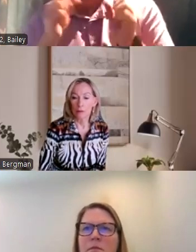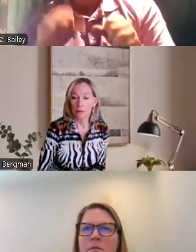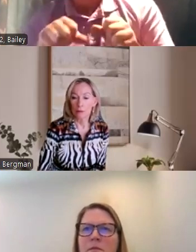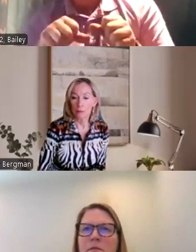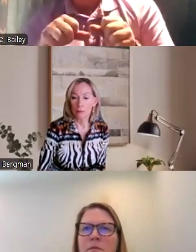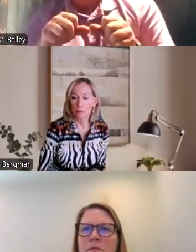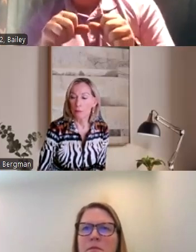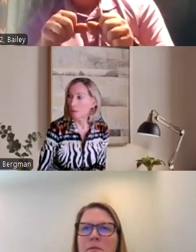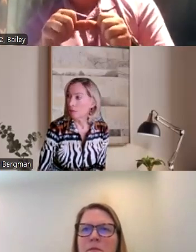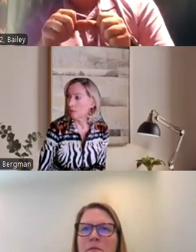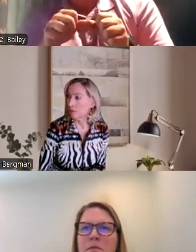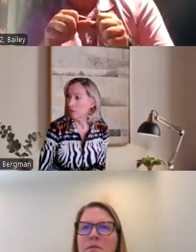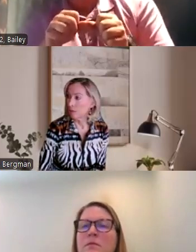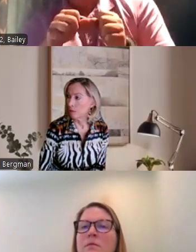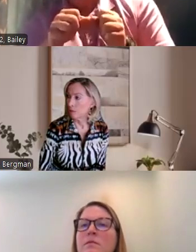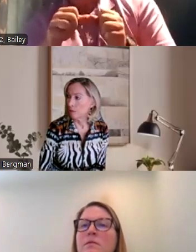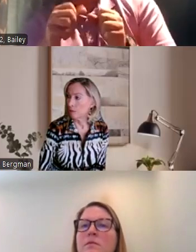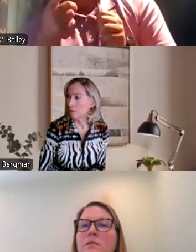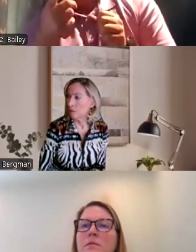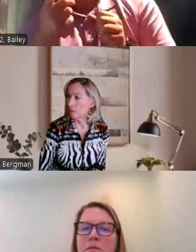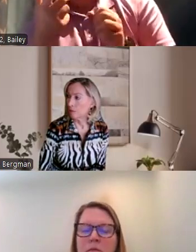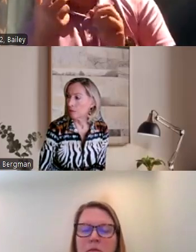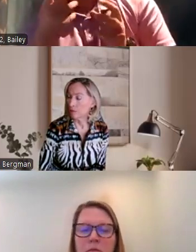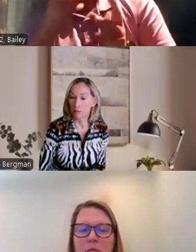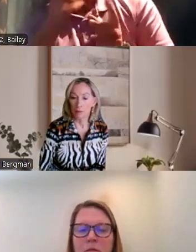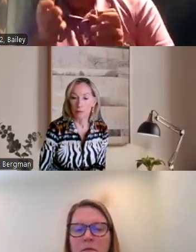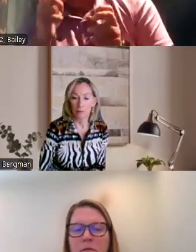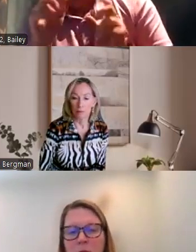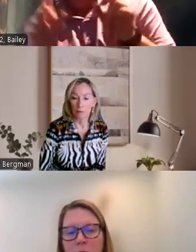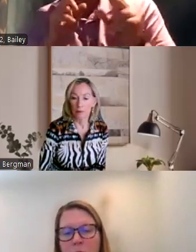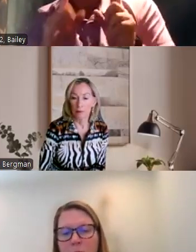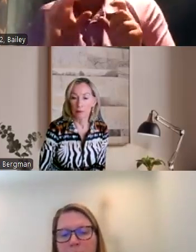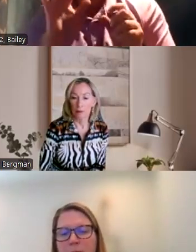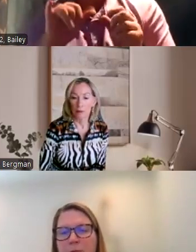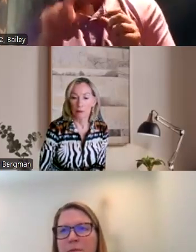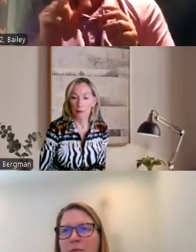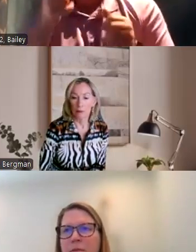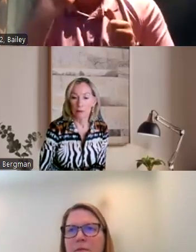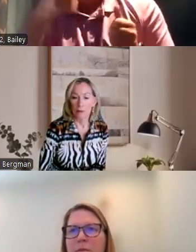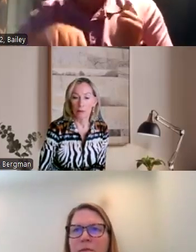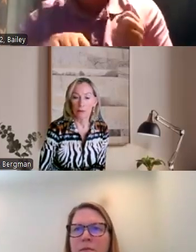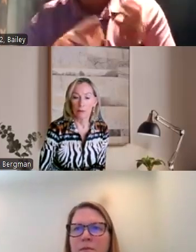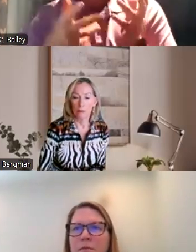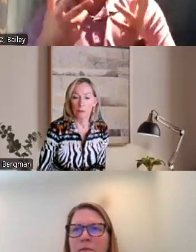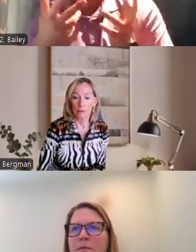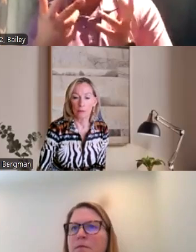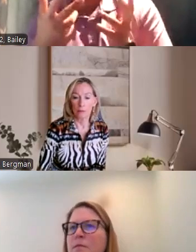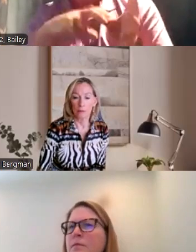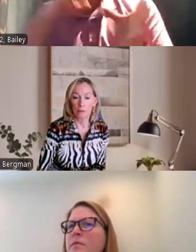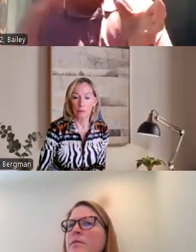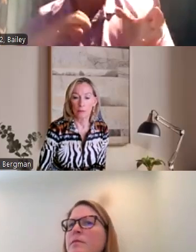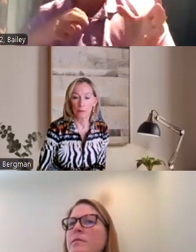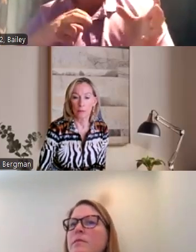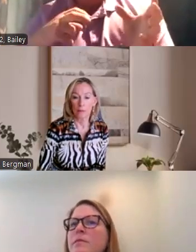be, you're going to get an inquiry and you can decline this type of